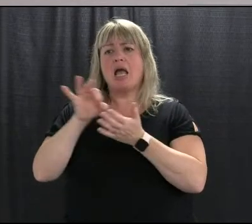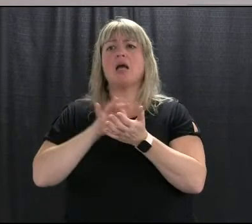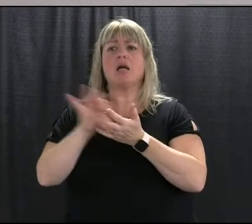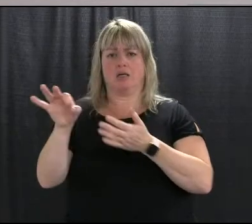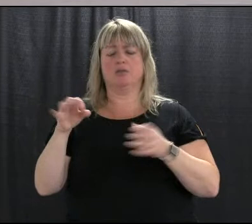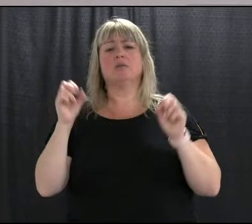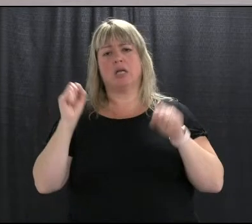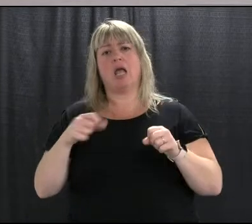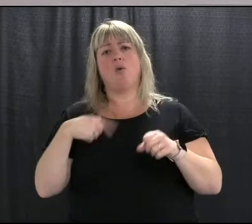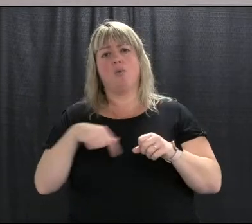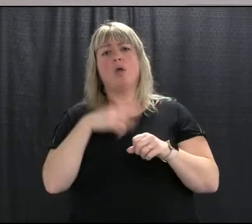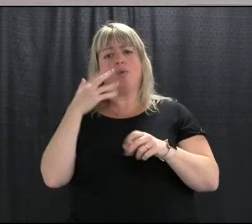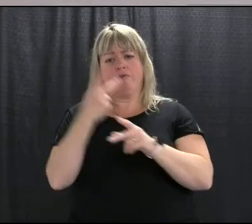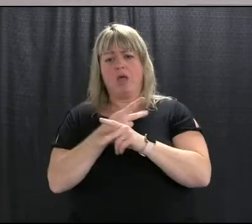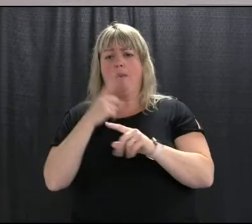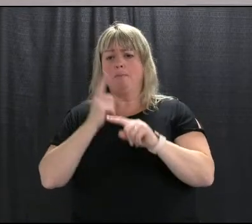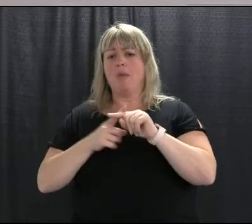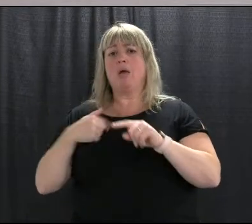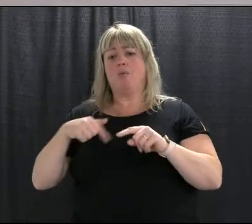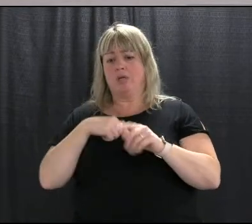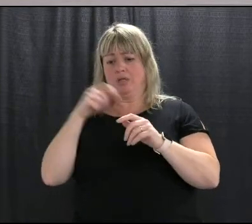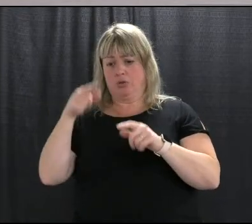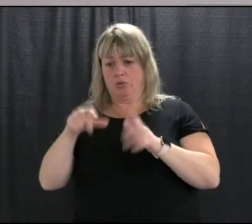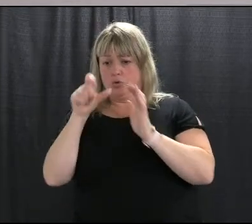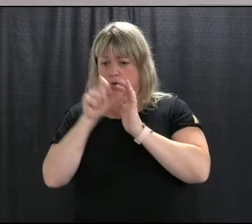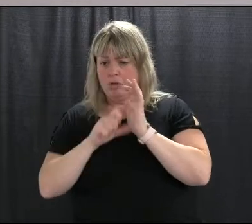standardize the expected length of stay,